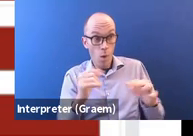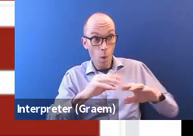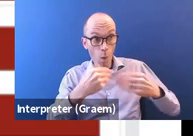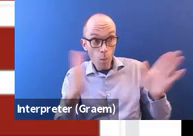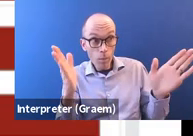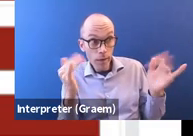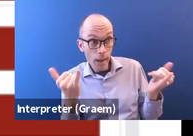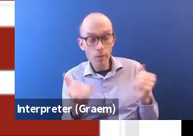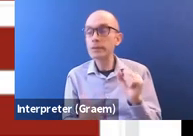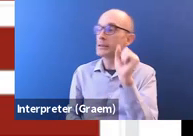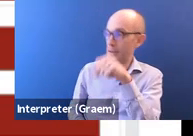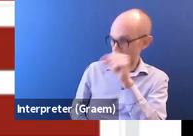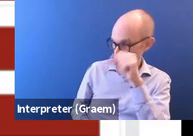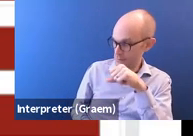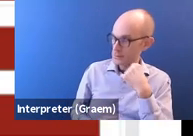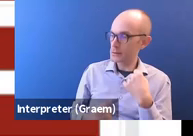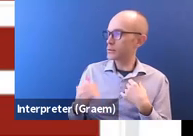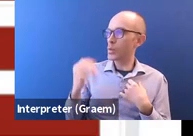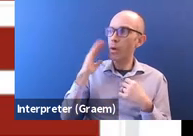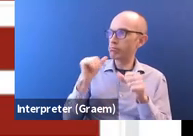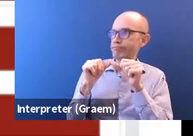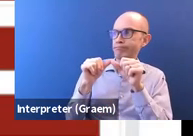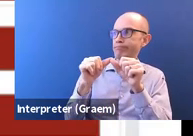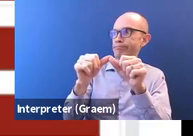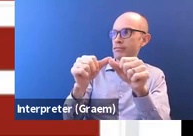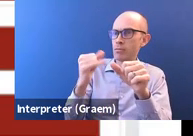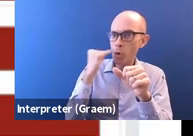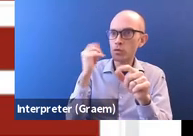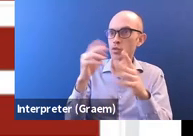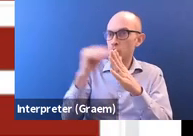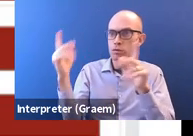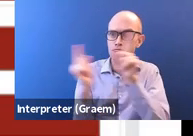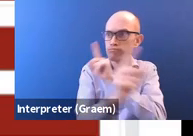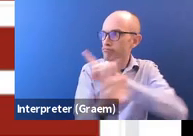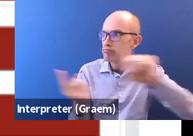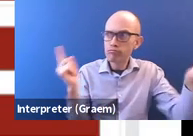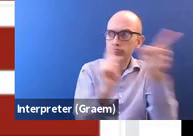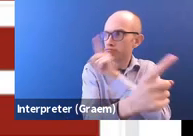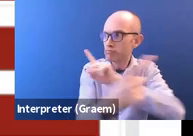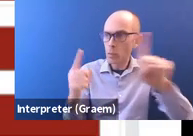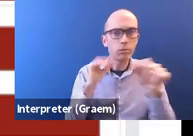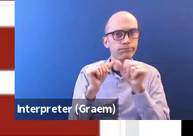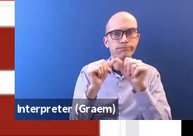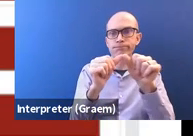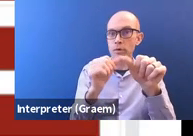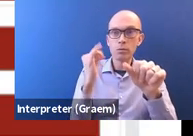as long as the foot traffic dictates, and we'll pull back at some point once everybody's got their stuff and they're ready to